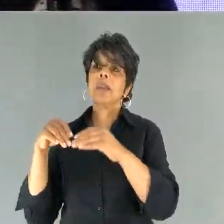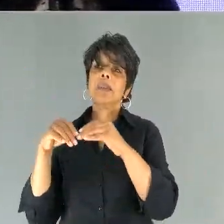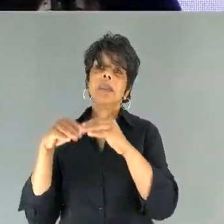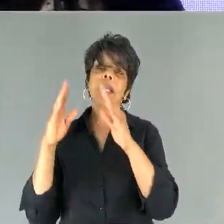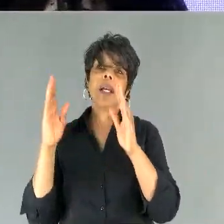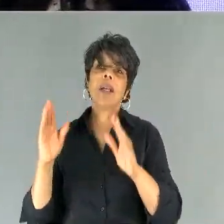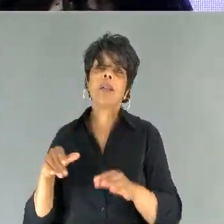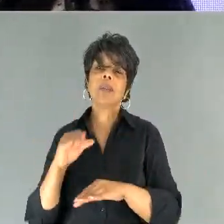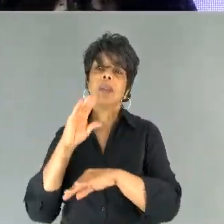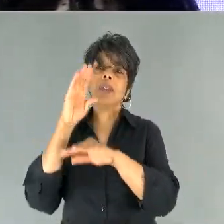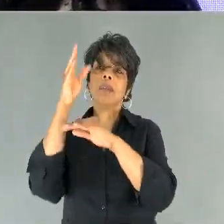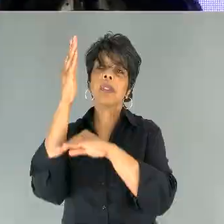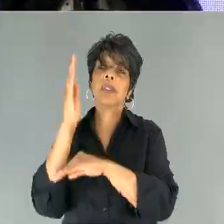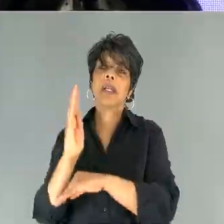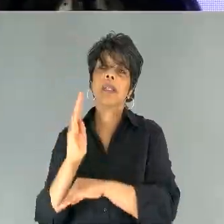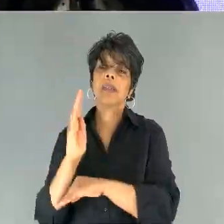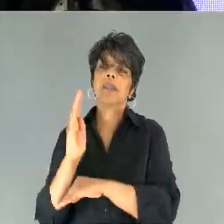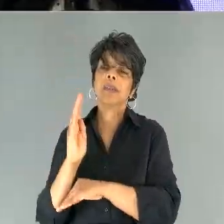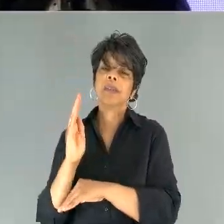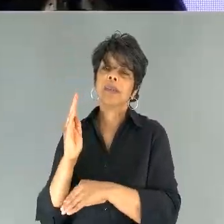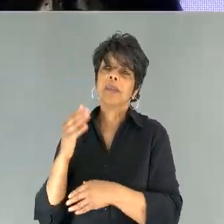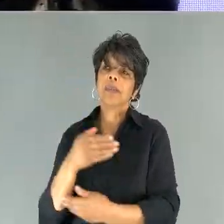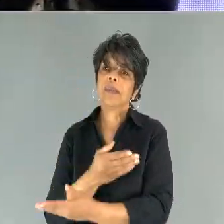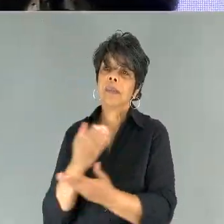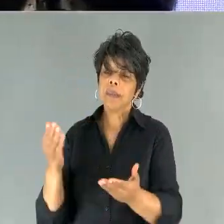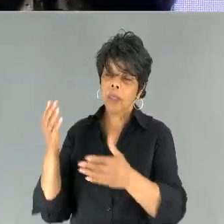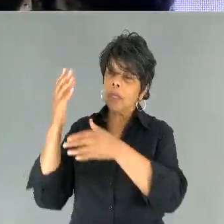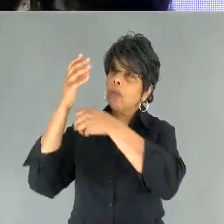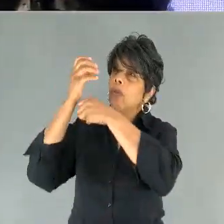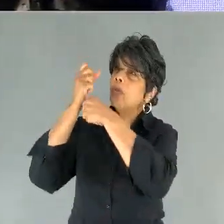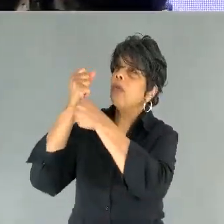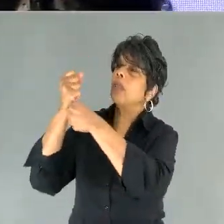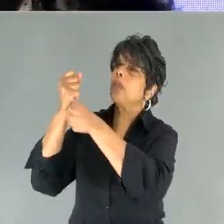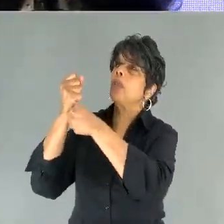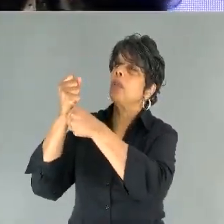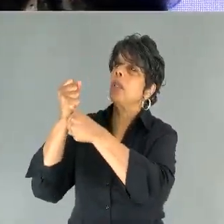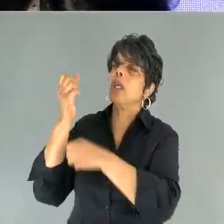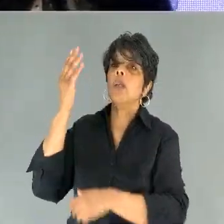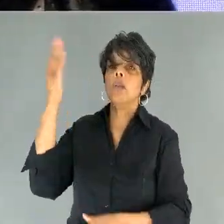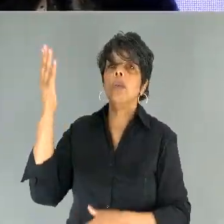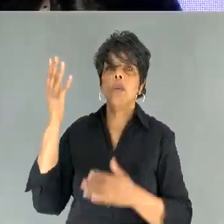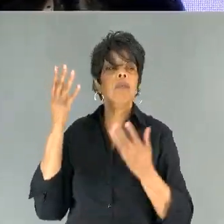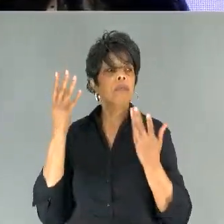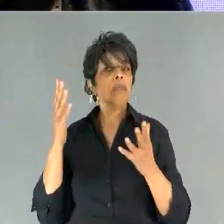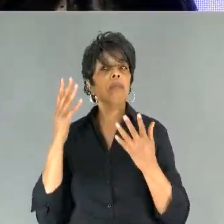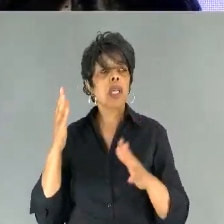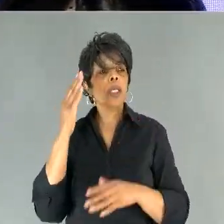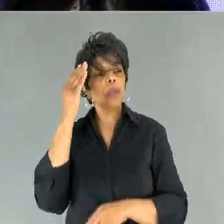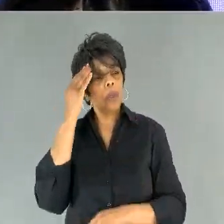and trust you that you know what's best for them?